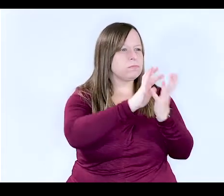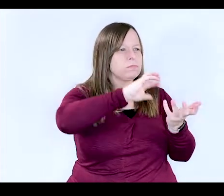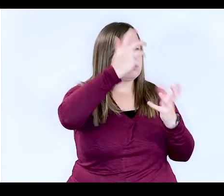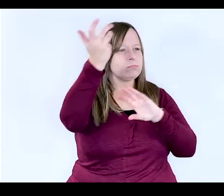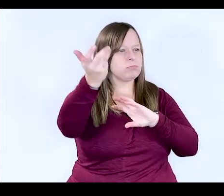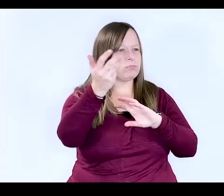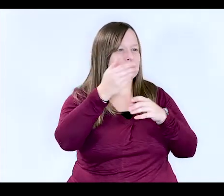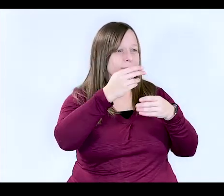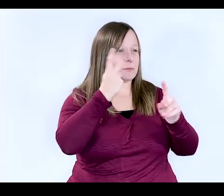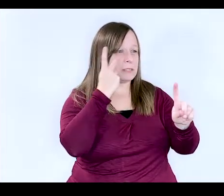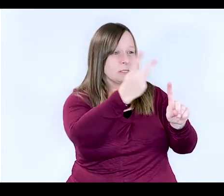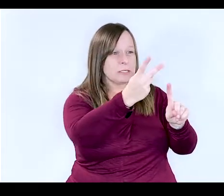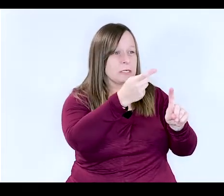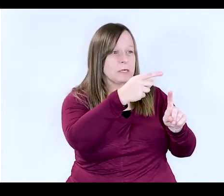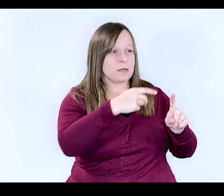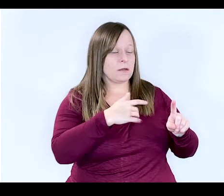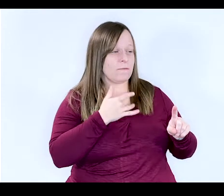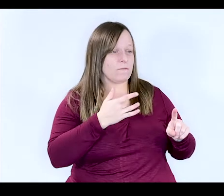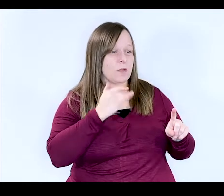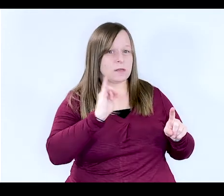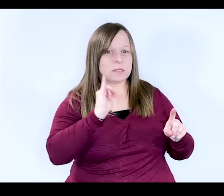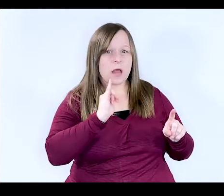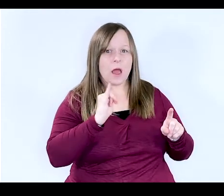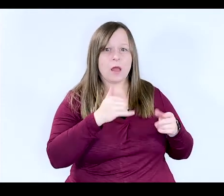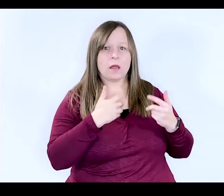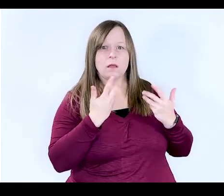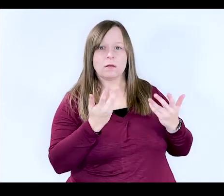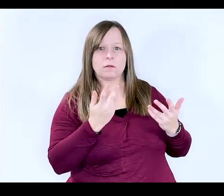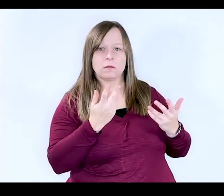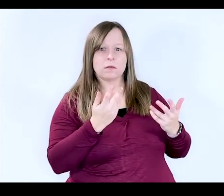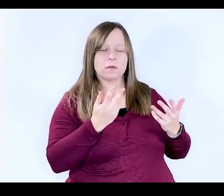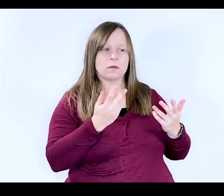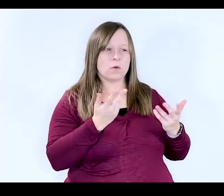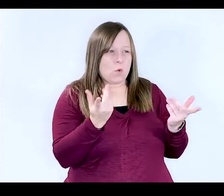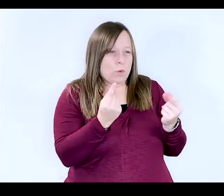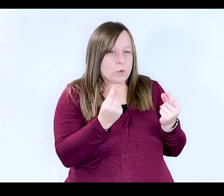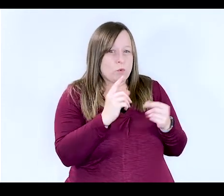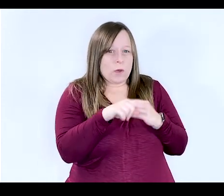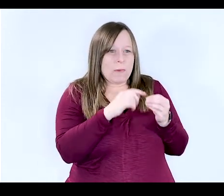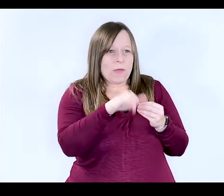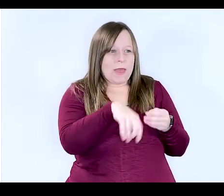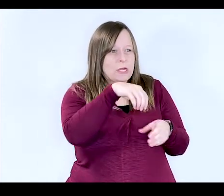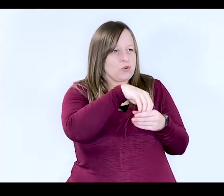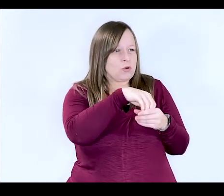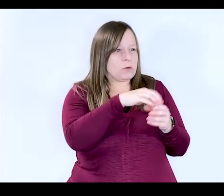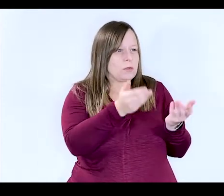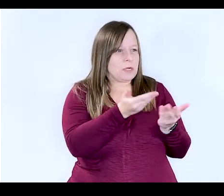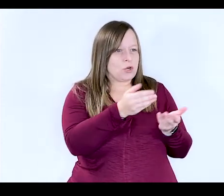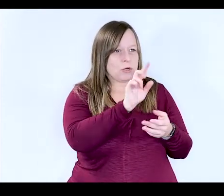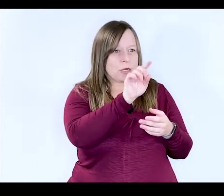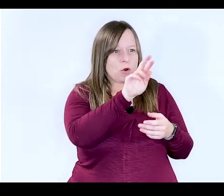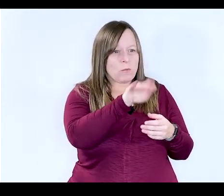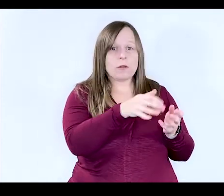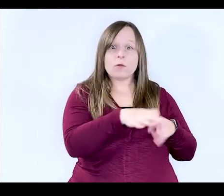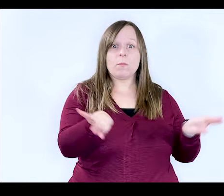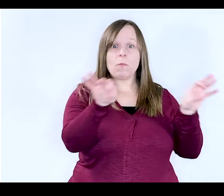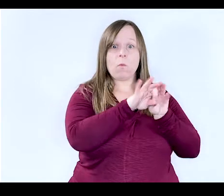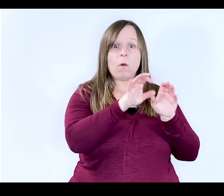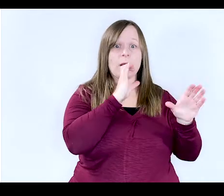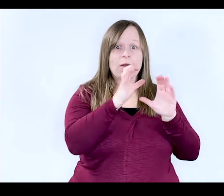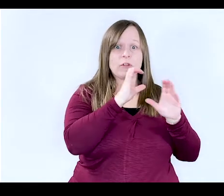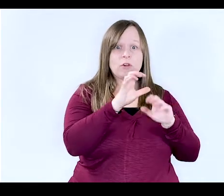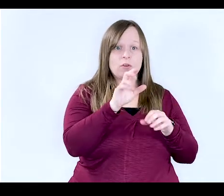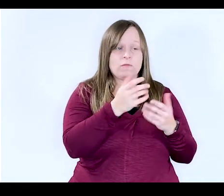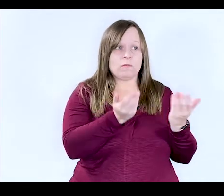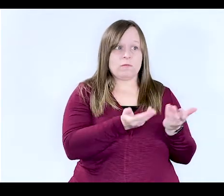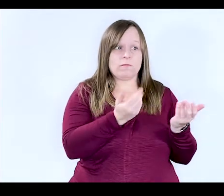going on right outside our windows, it feels like. And what do you want to do about it? It was a very important